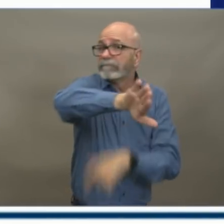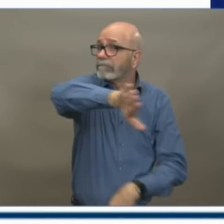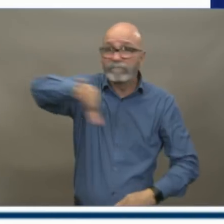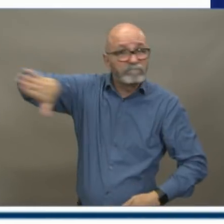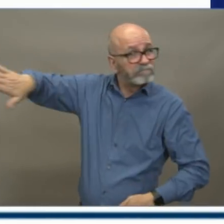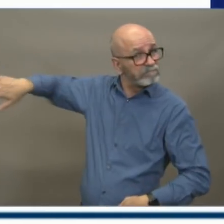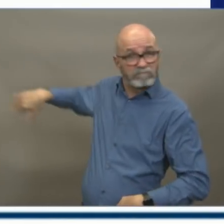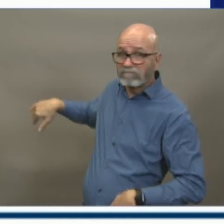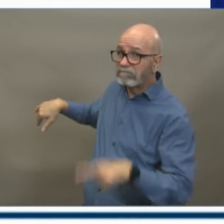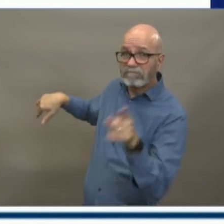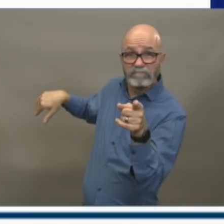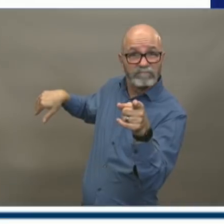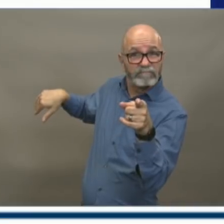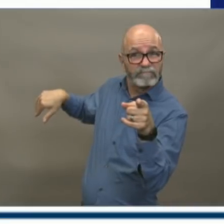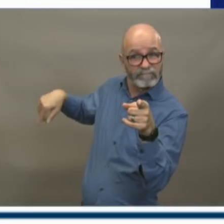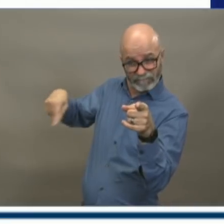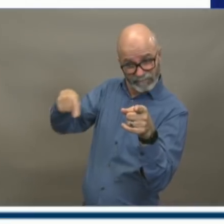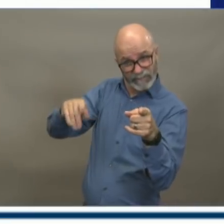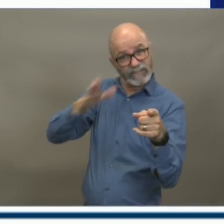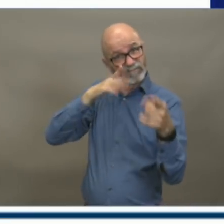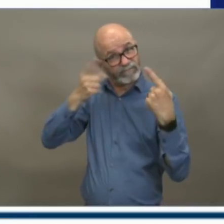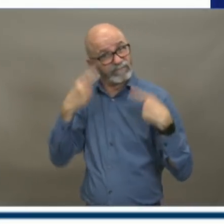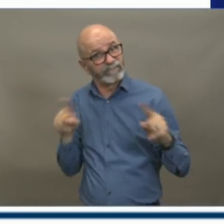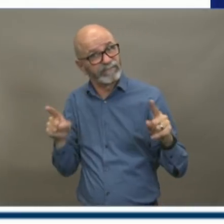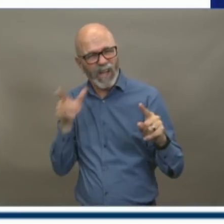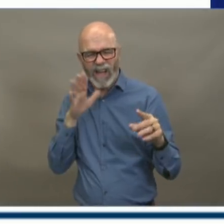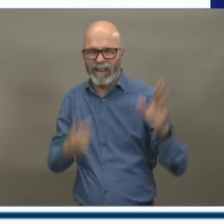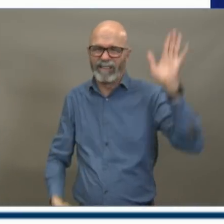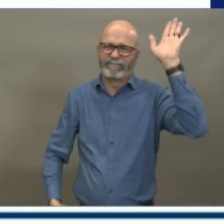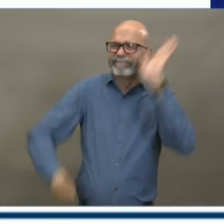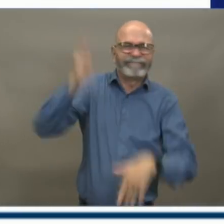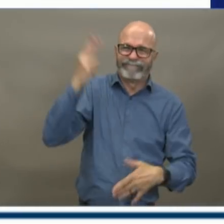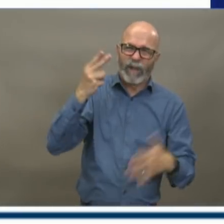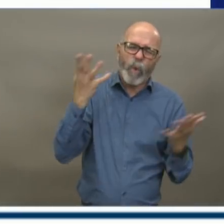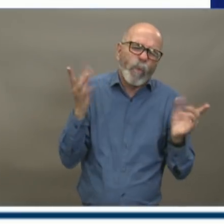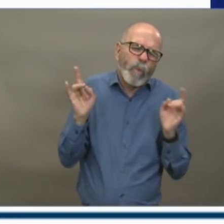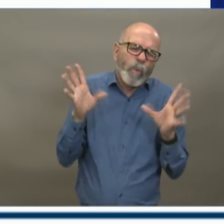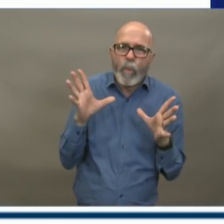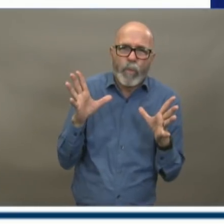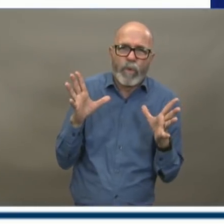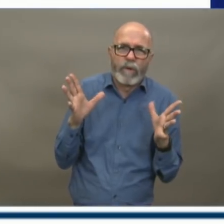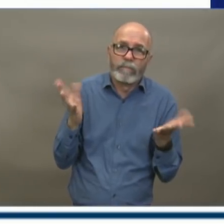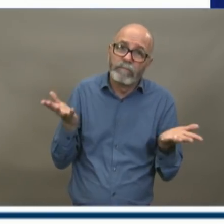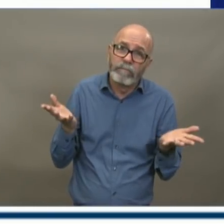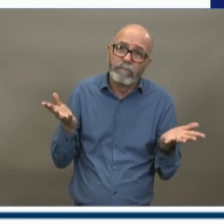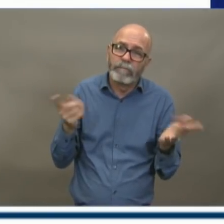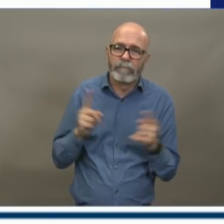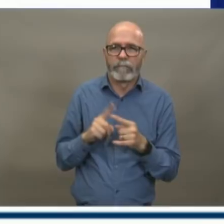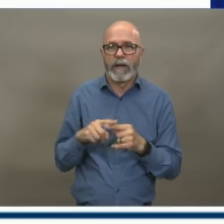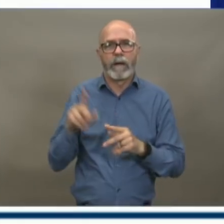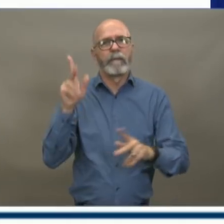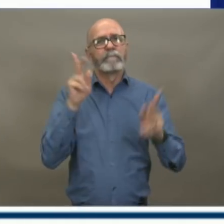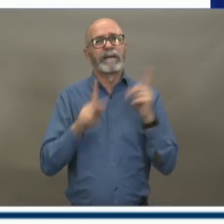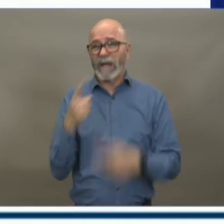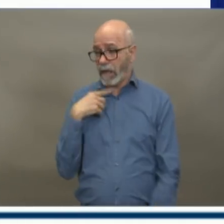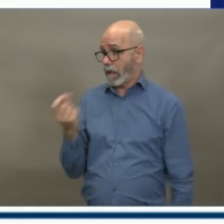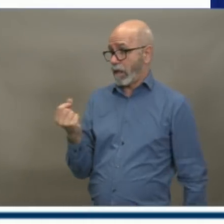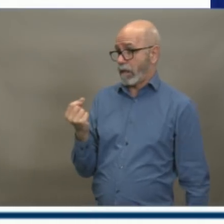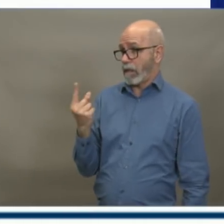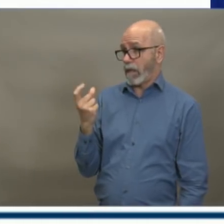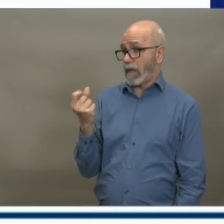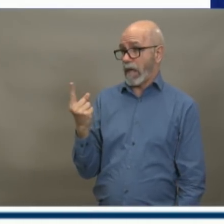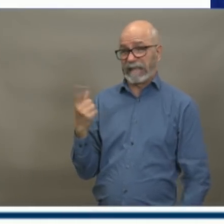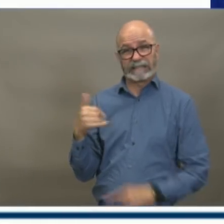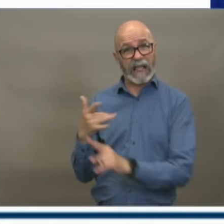be where we are today. Some of you may be wondering, as a question was just asked, with 11 active cases in our province, why don't